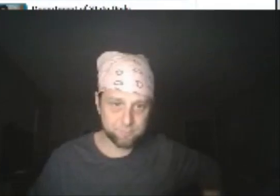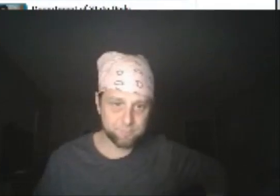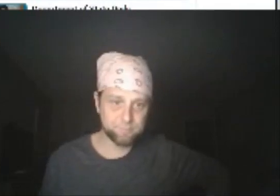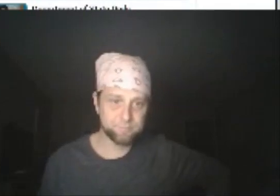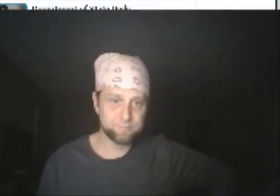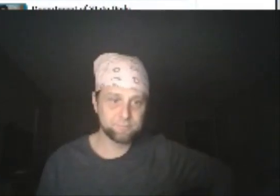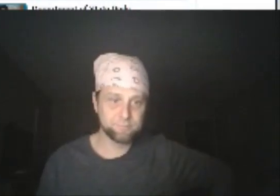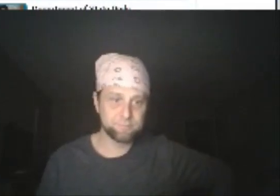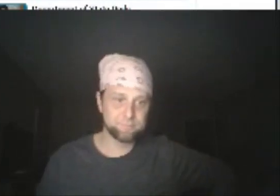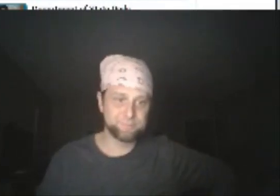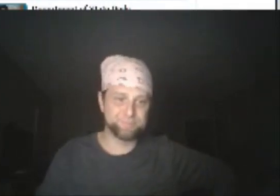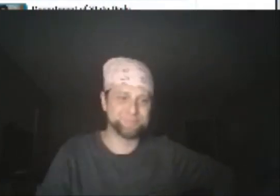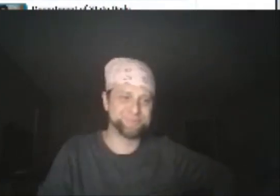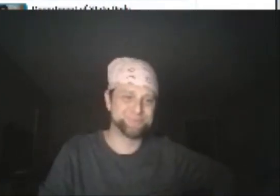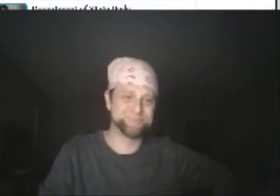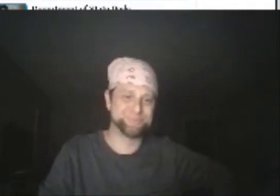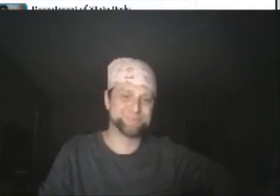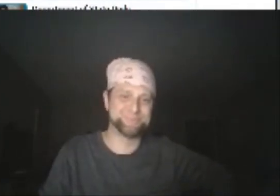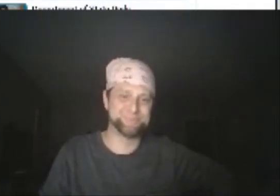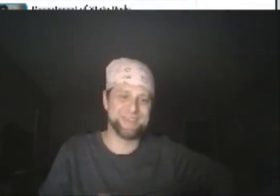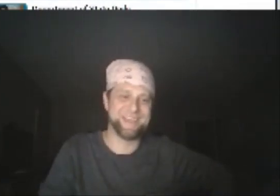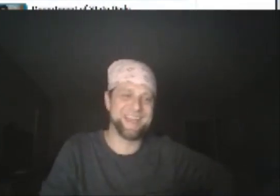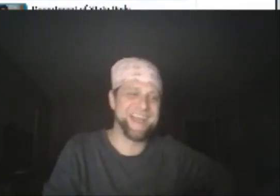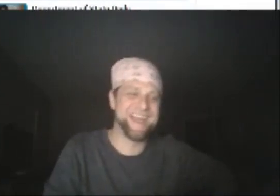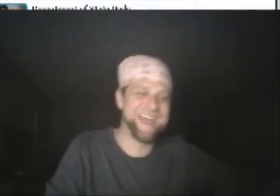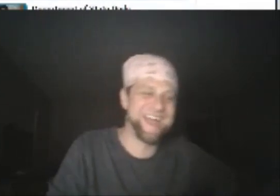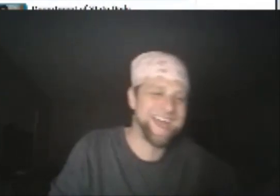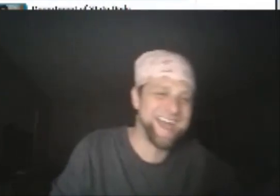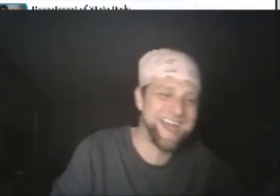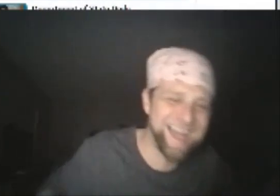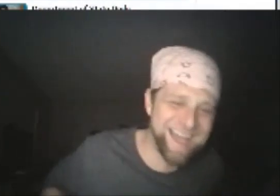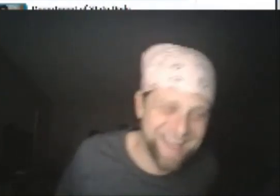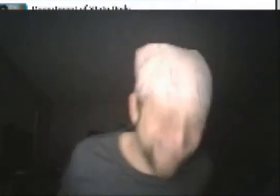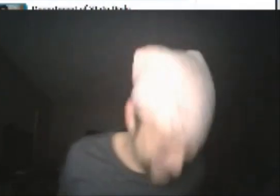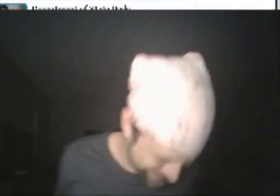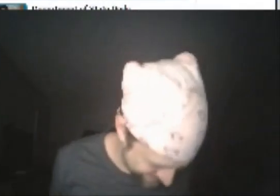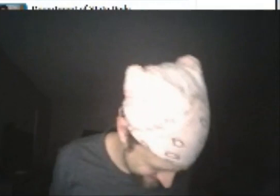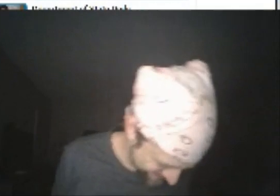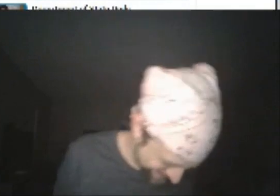for around the world. We want to see...